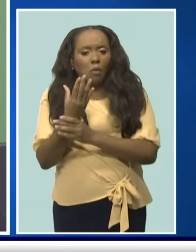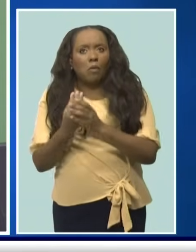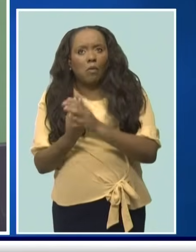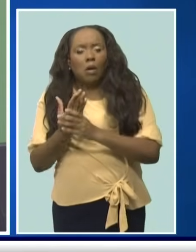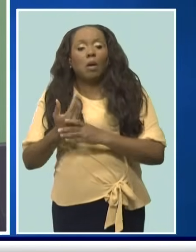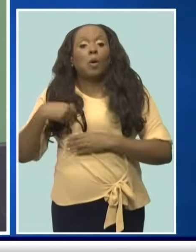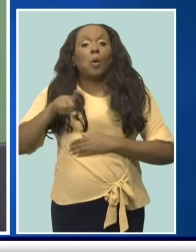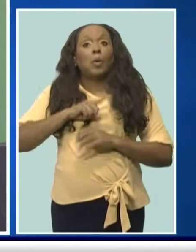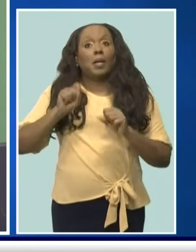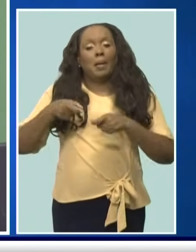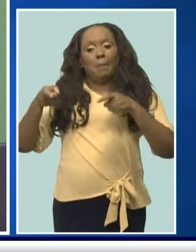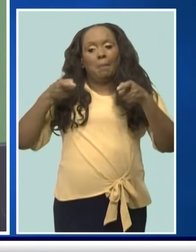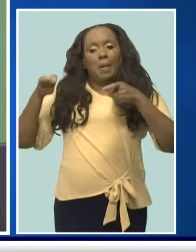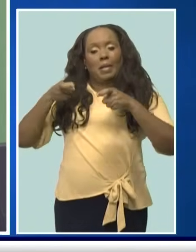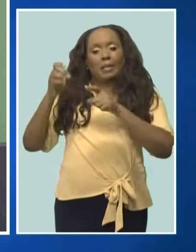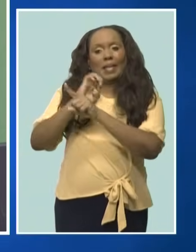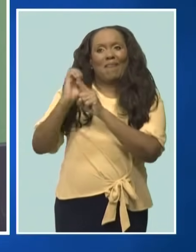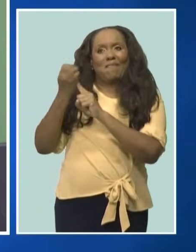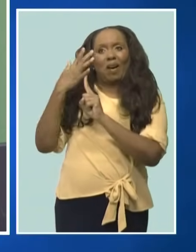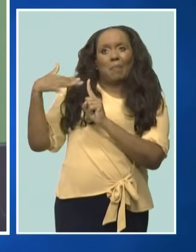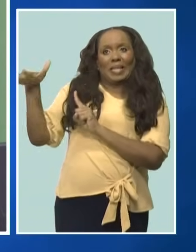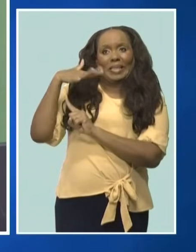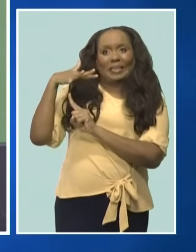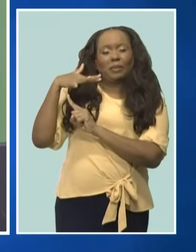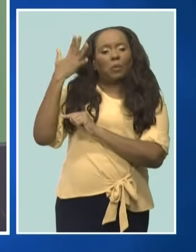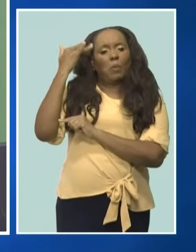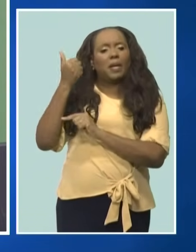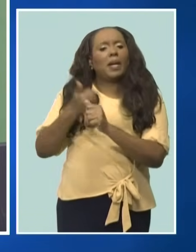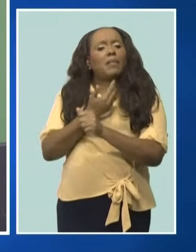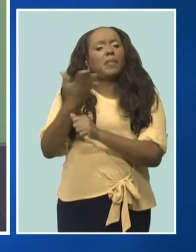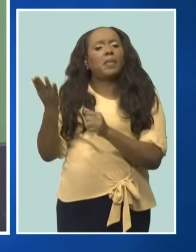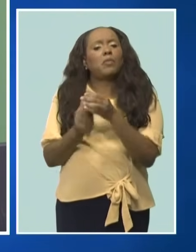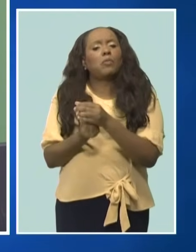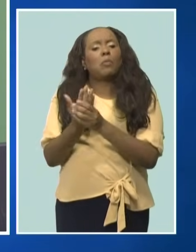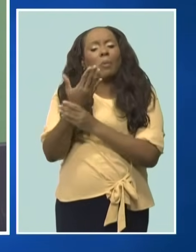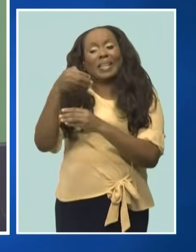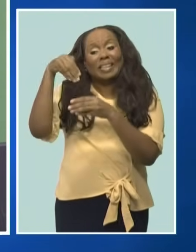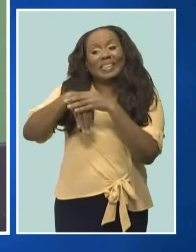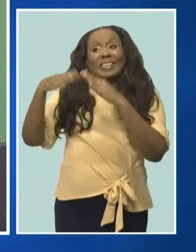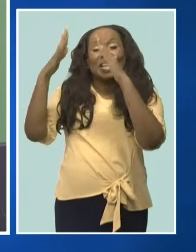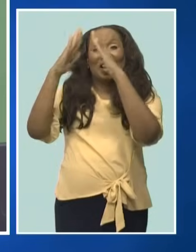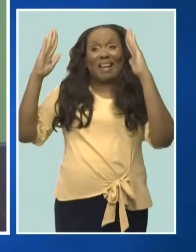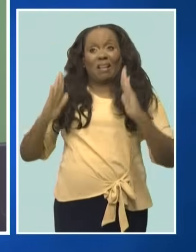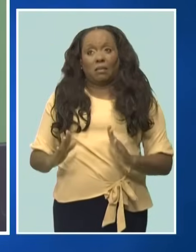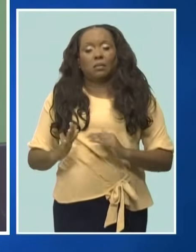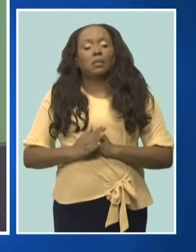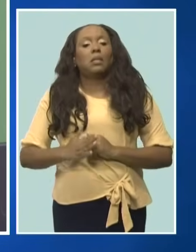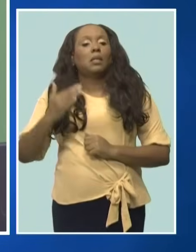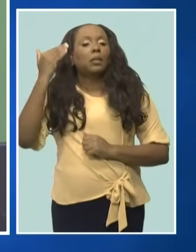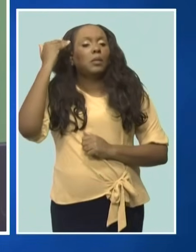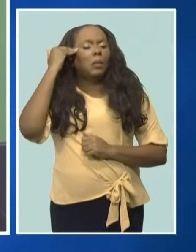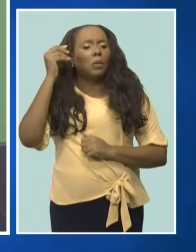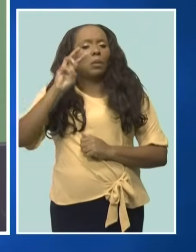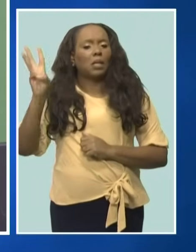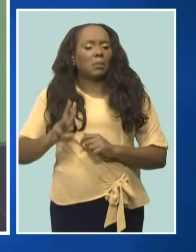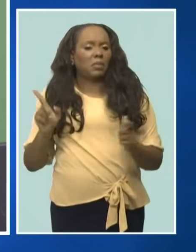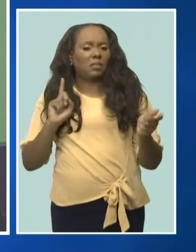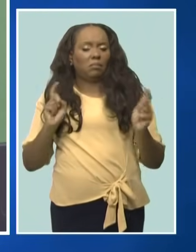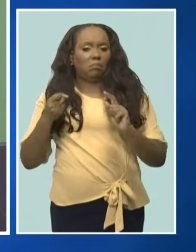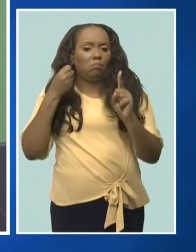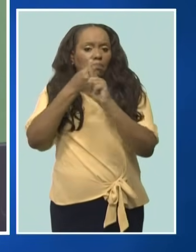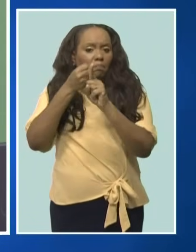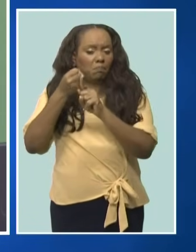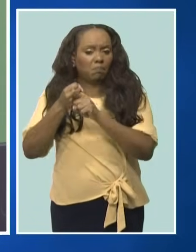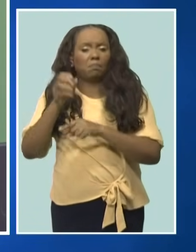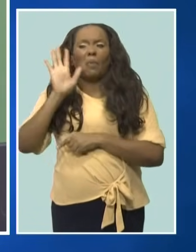You do know that with climate change, because of the prolonged droughts and of course the